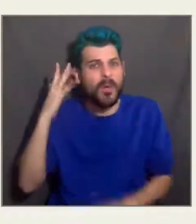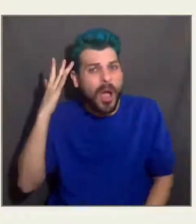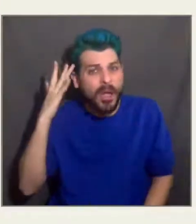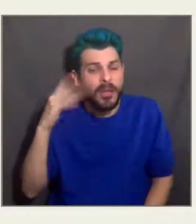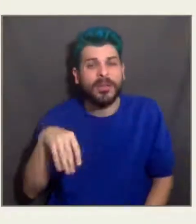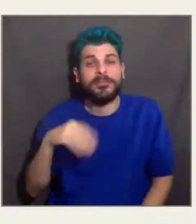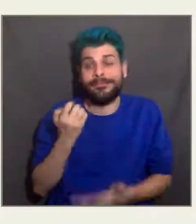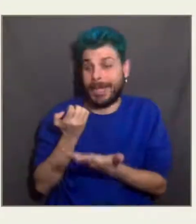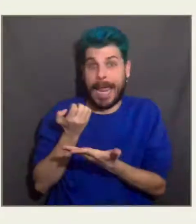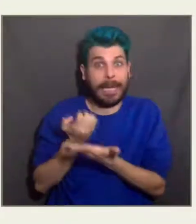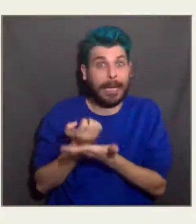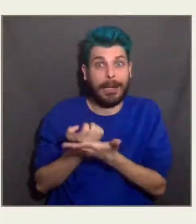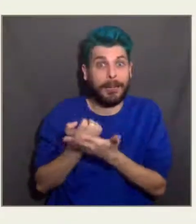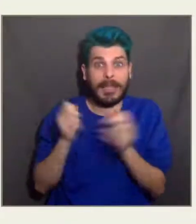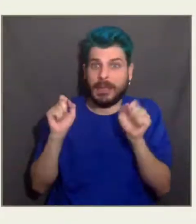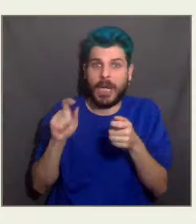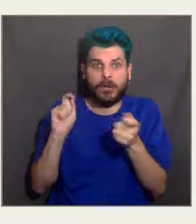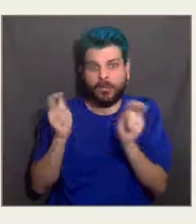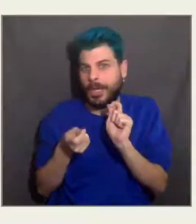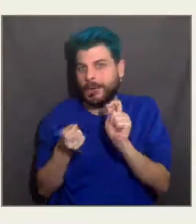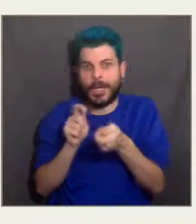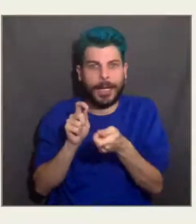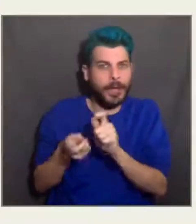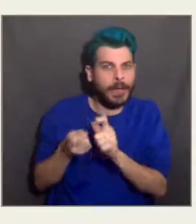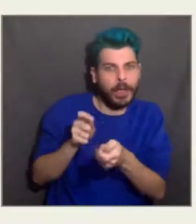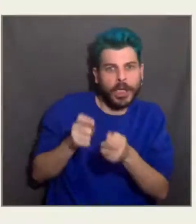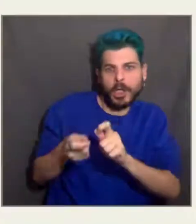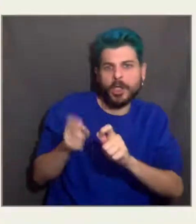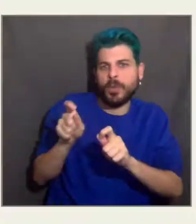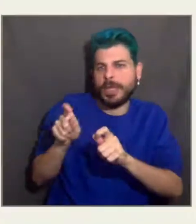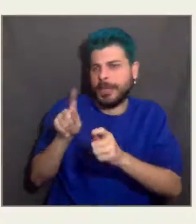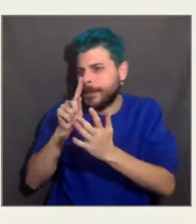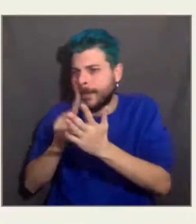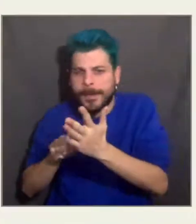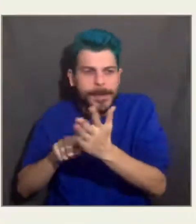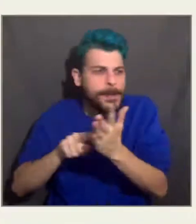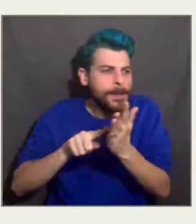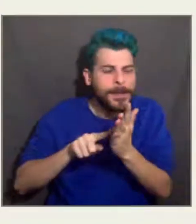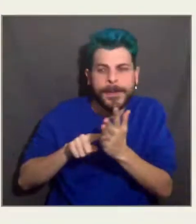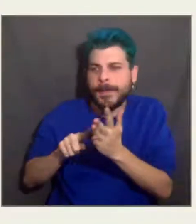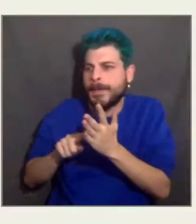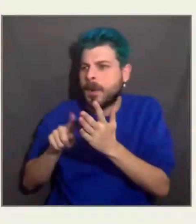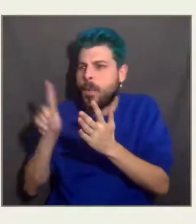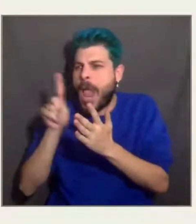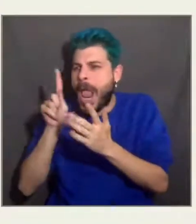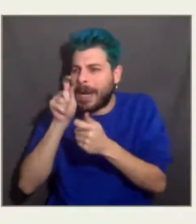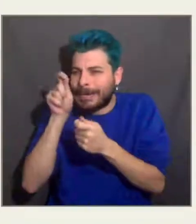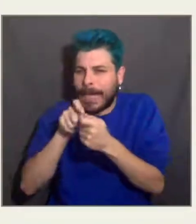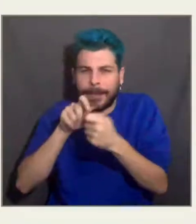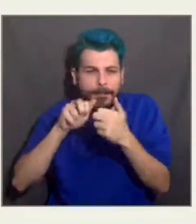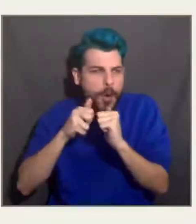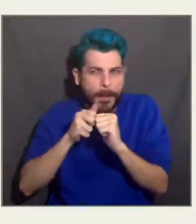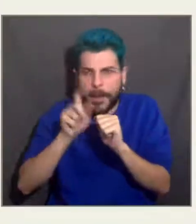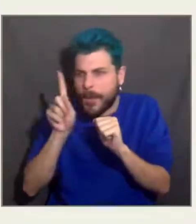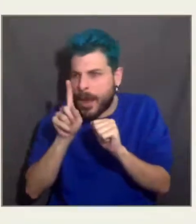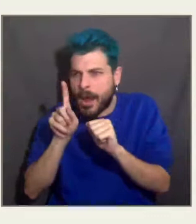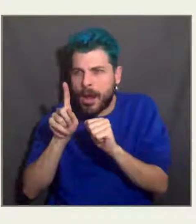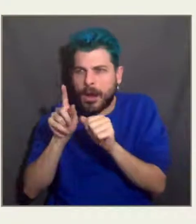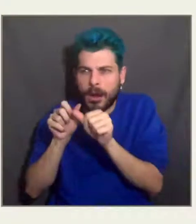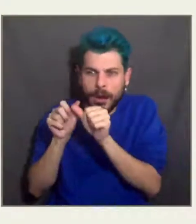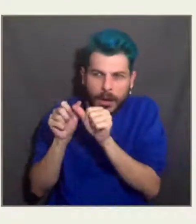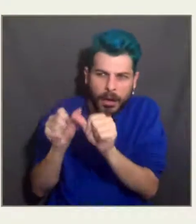our region that are pushing people into this crisis state, and then look at what we can